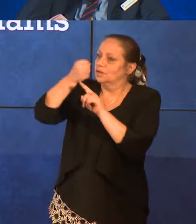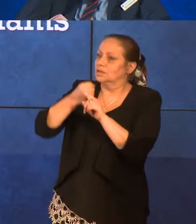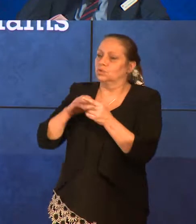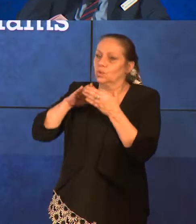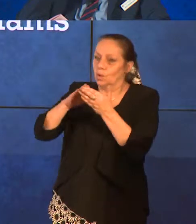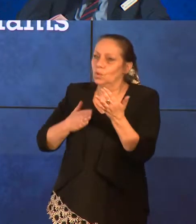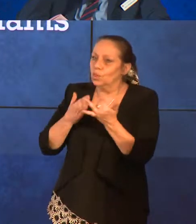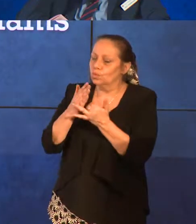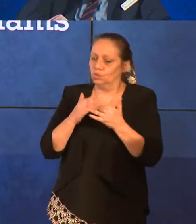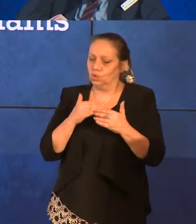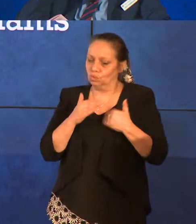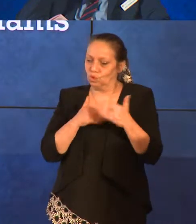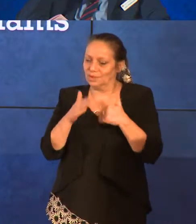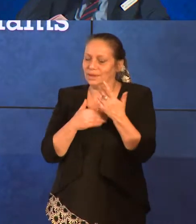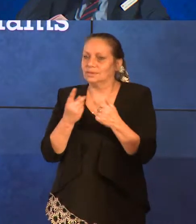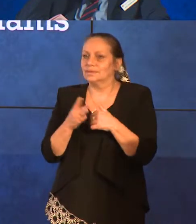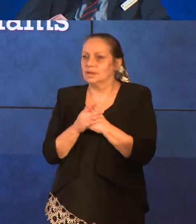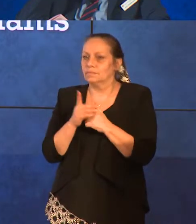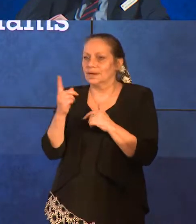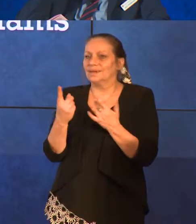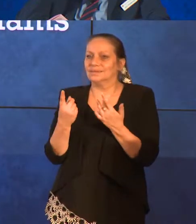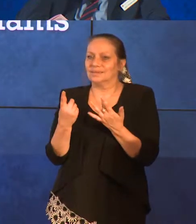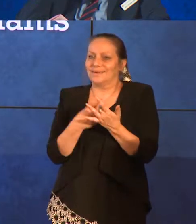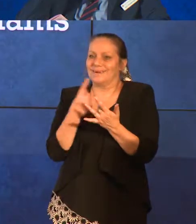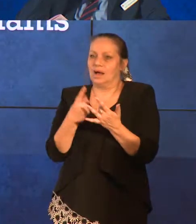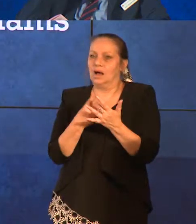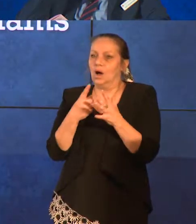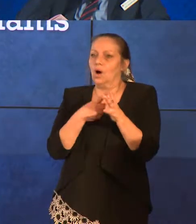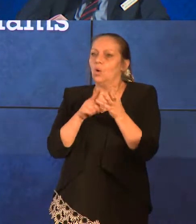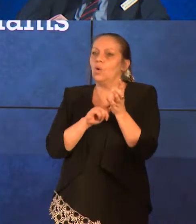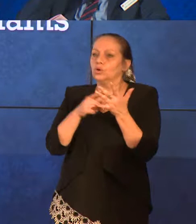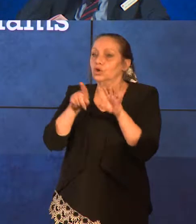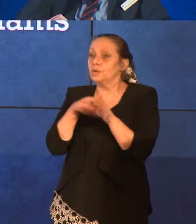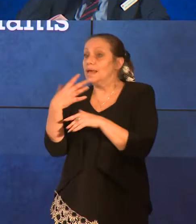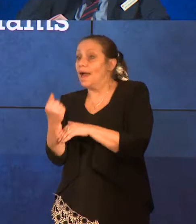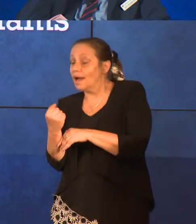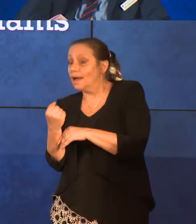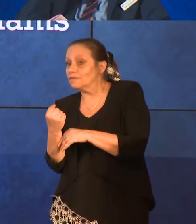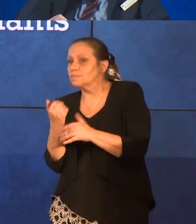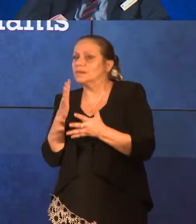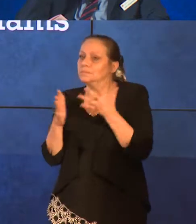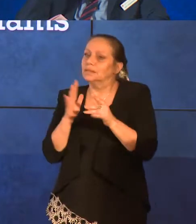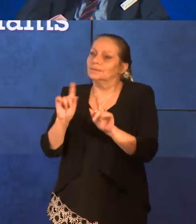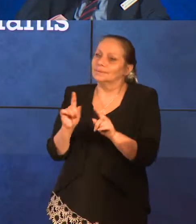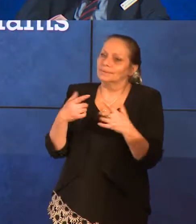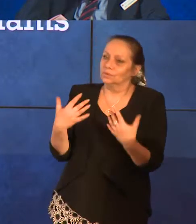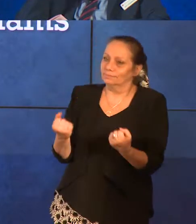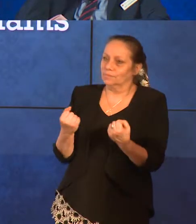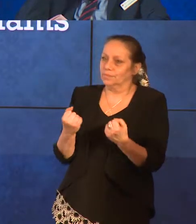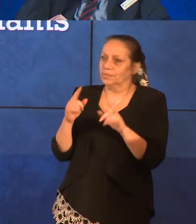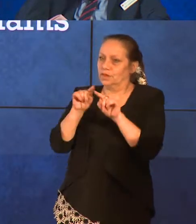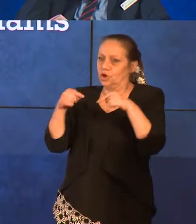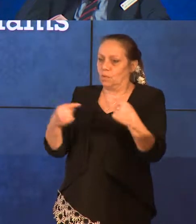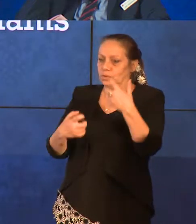but it does prevent that extra, where there's autonomy, it also means that there's that sort of, I guess, the